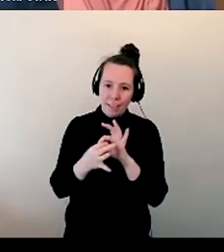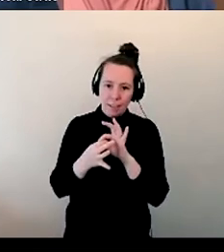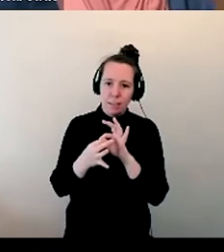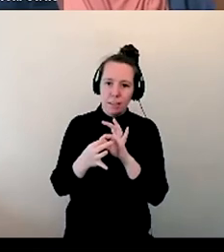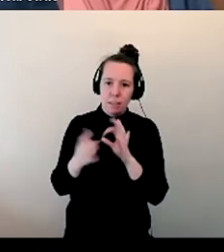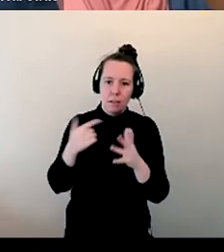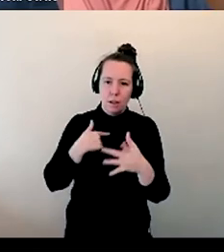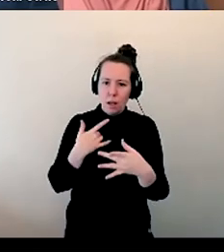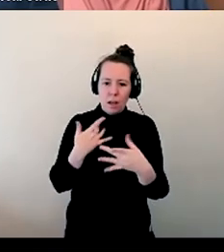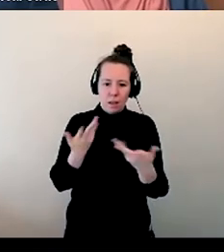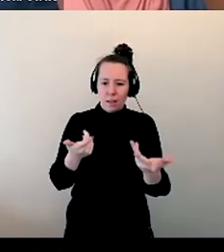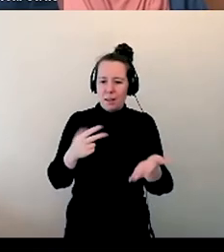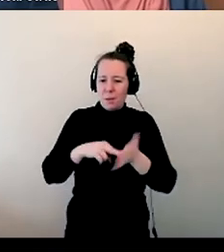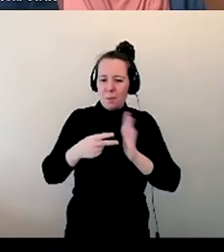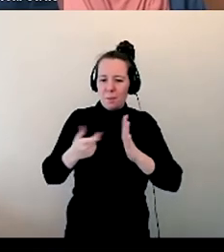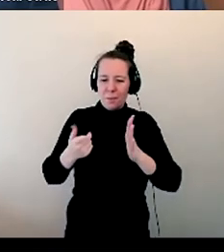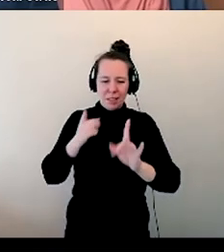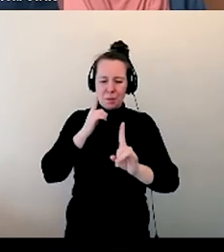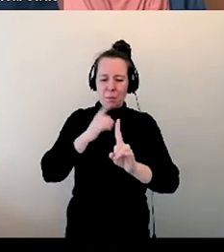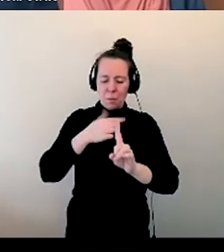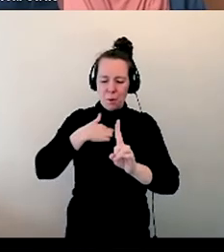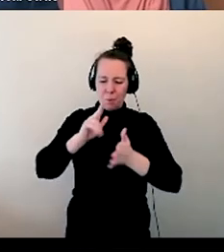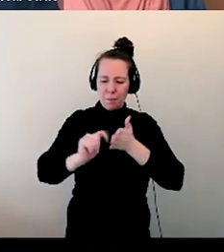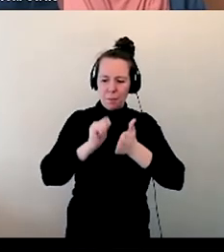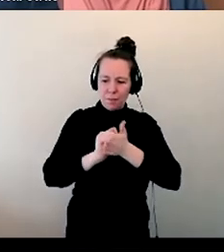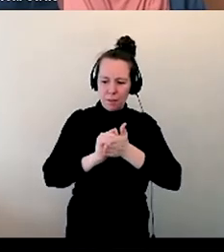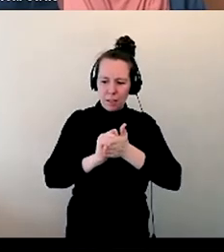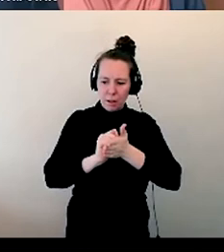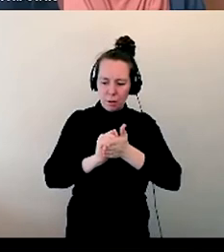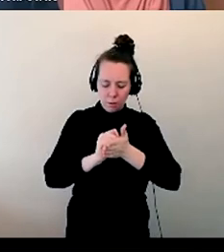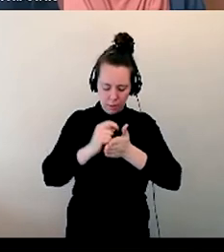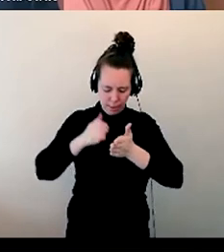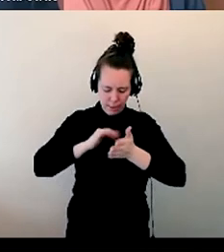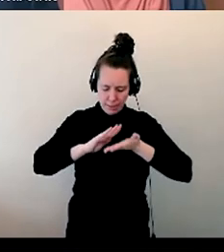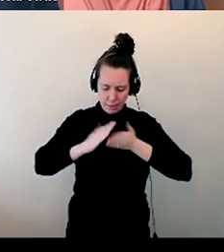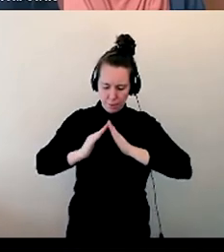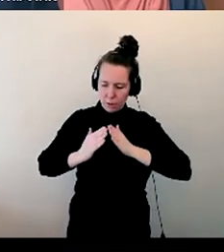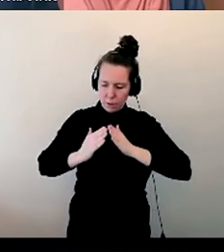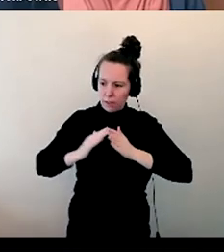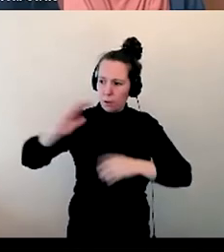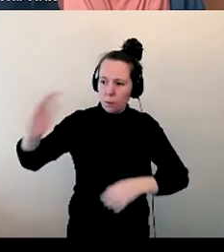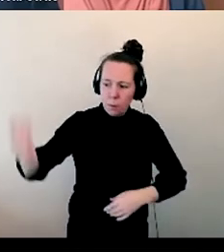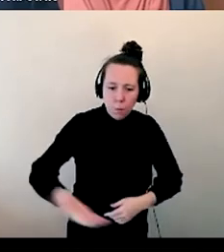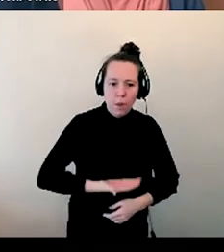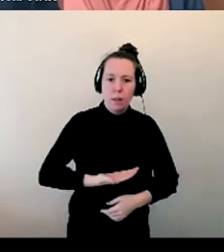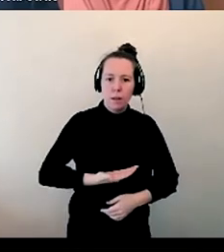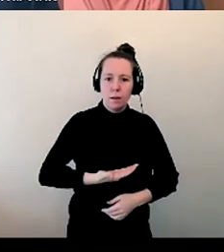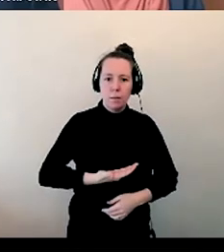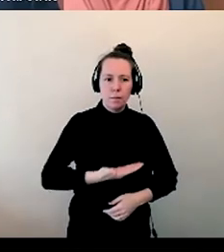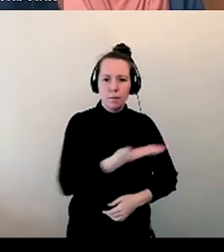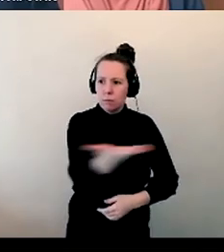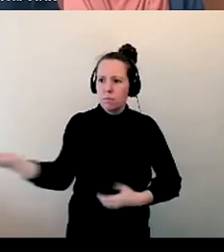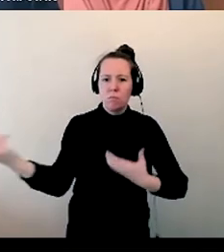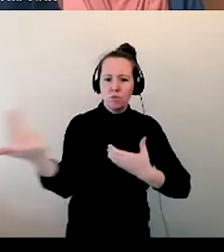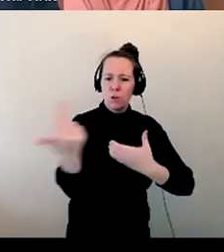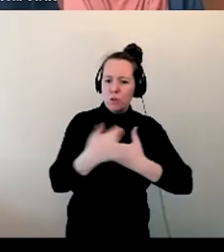that welcomed people to the community was important to me, because I think that's what a lot